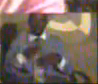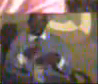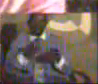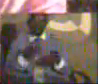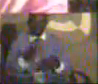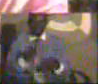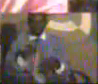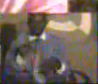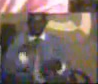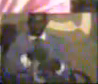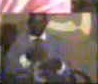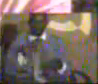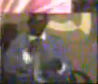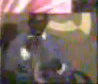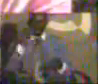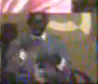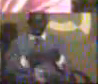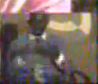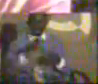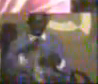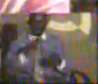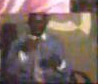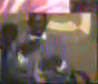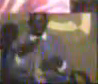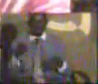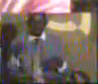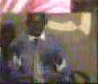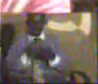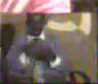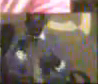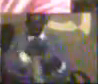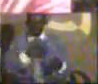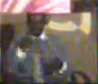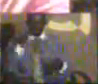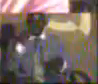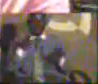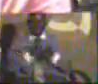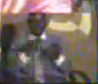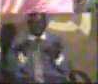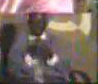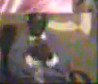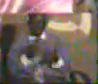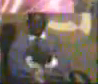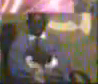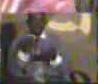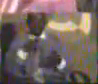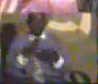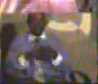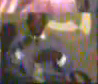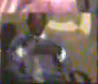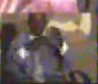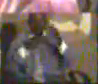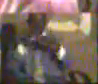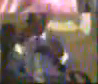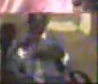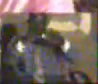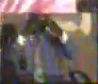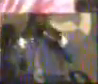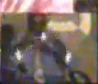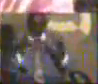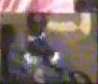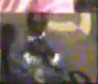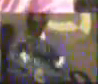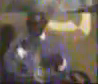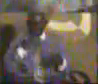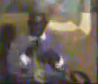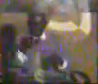sick. I cannot walk anything. Is this my sister that helped me to give me house, which I'm staying with her